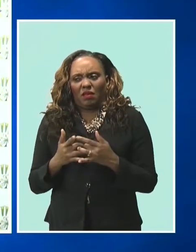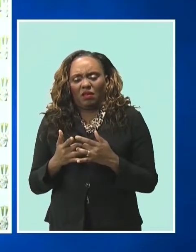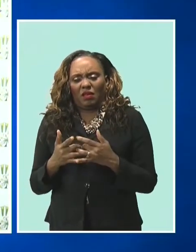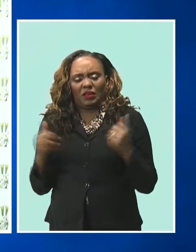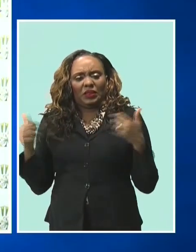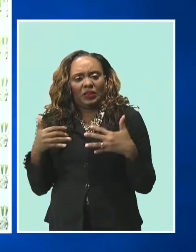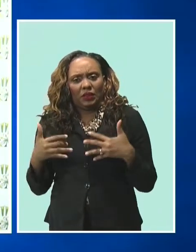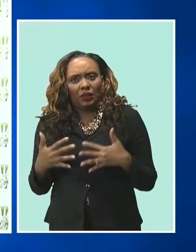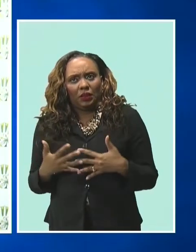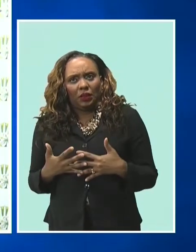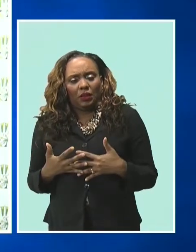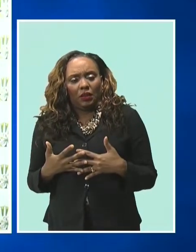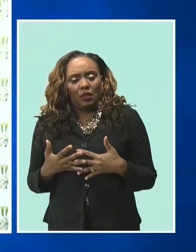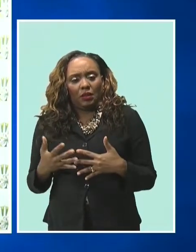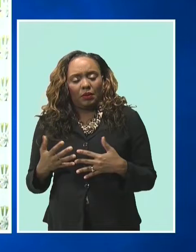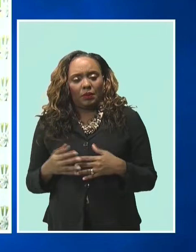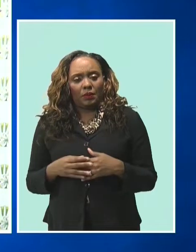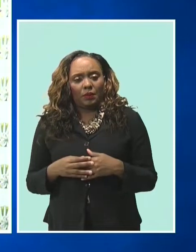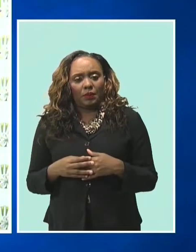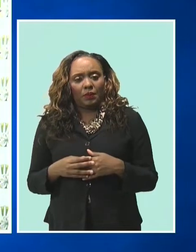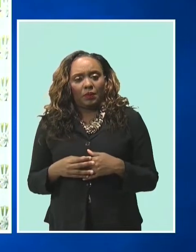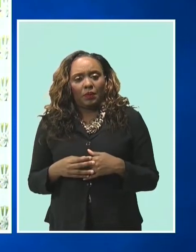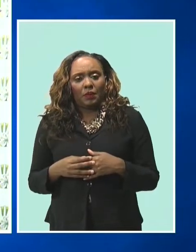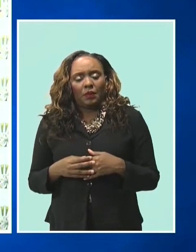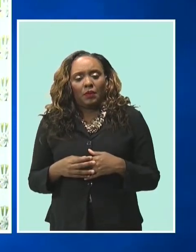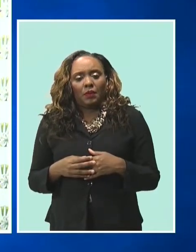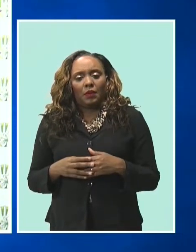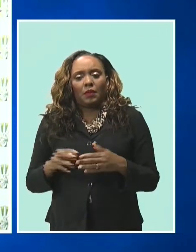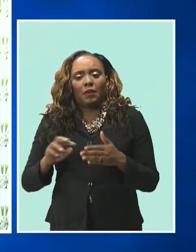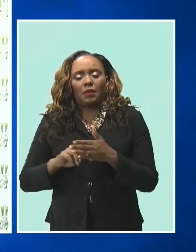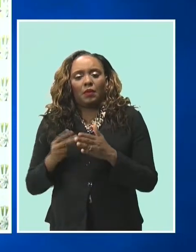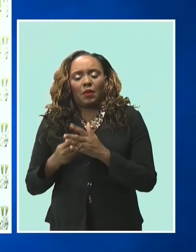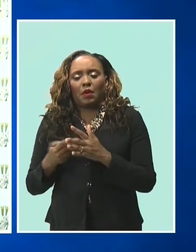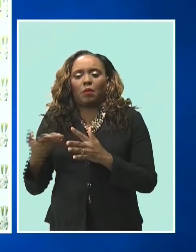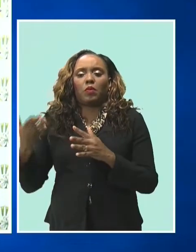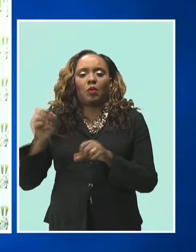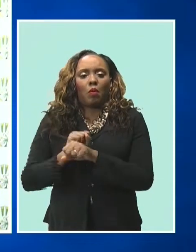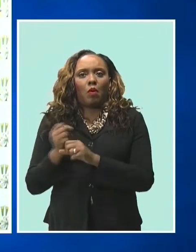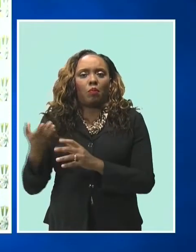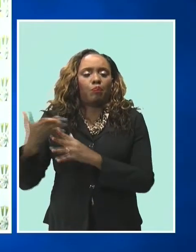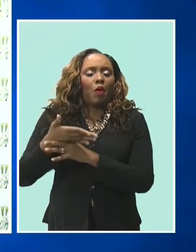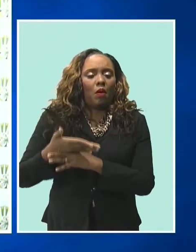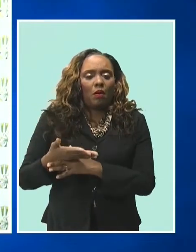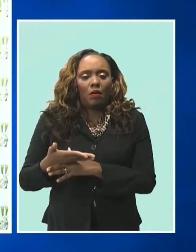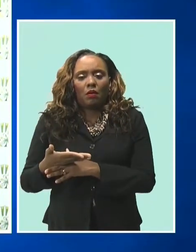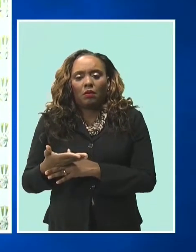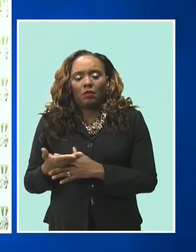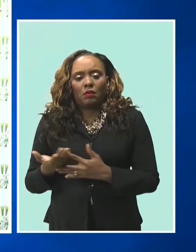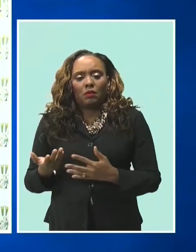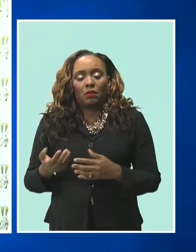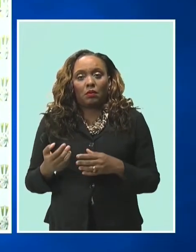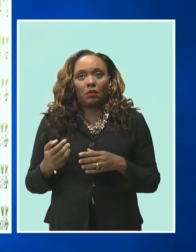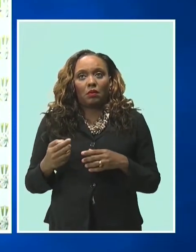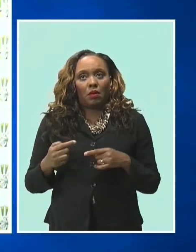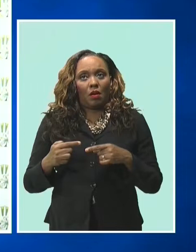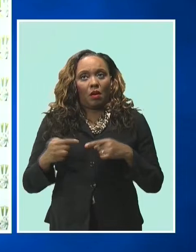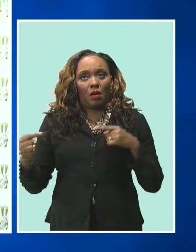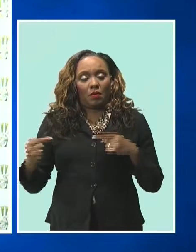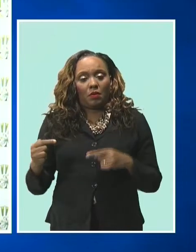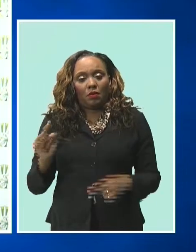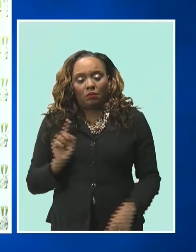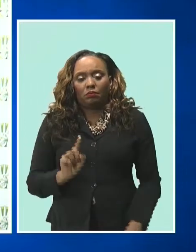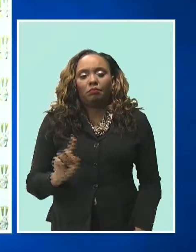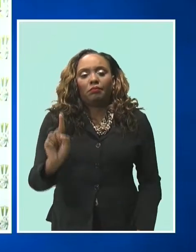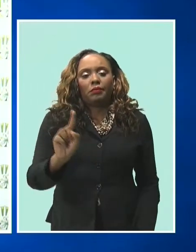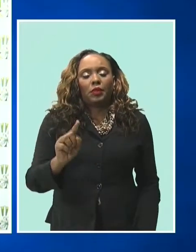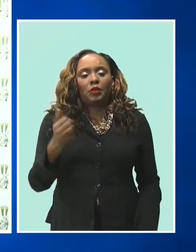District Number 4. This led to the interruption of GCOM's work. The opposition then approached the Supreme